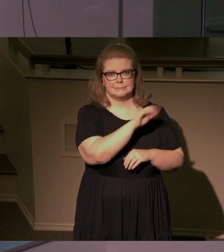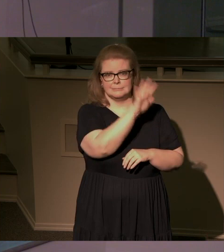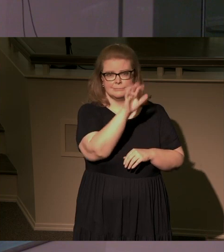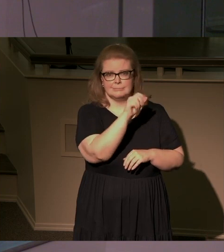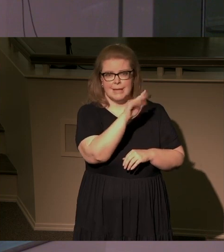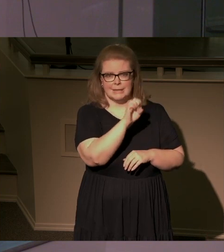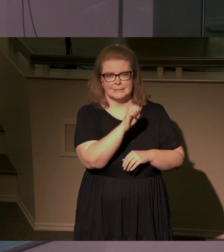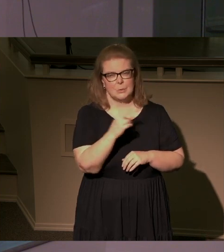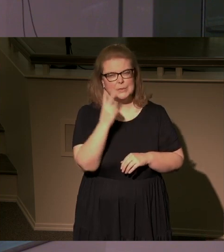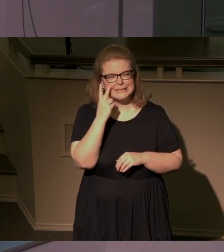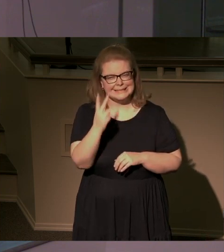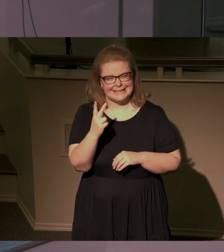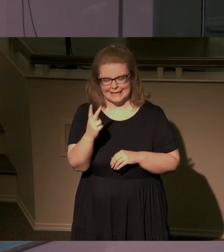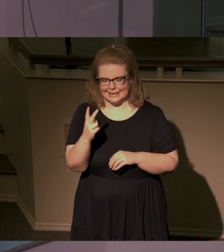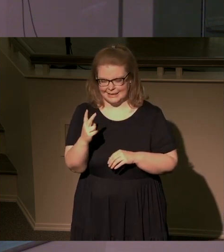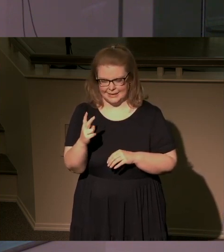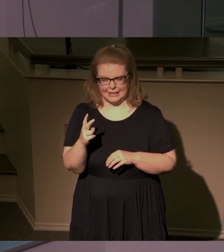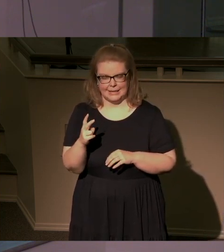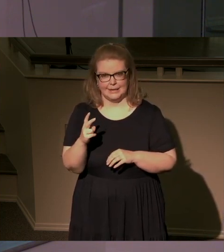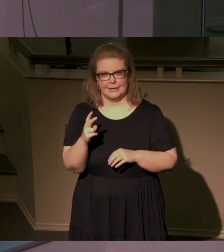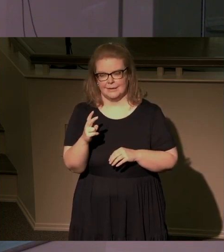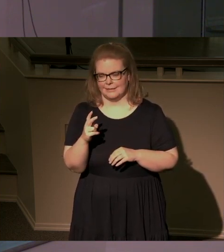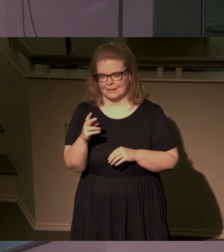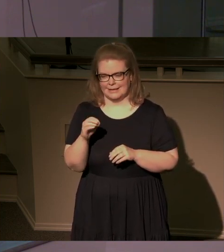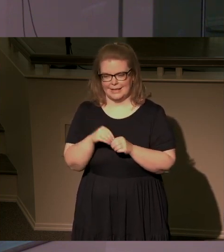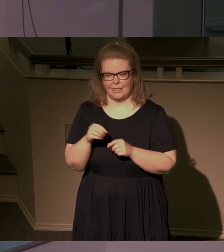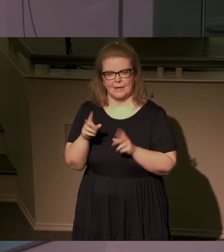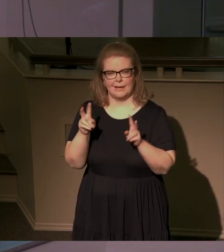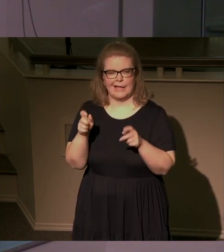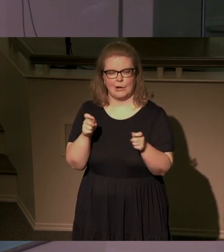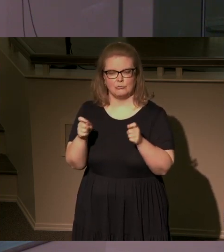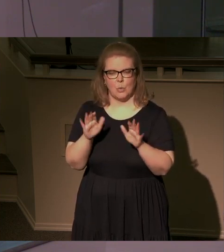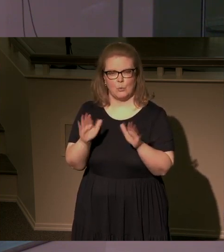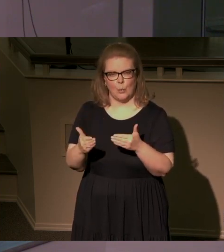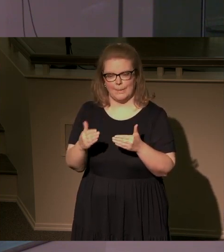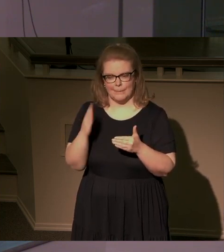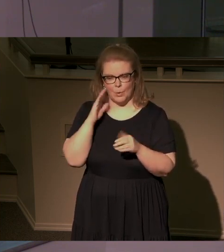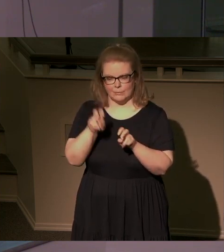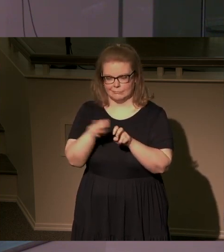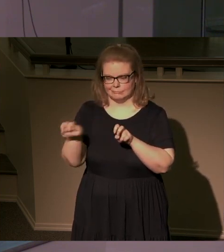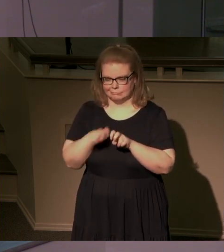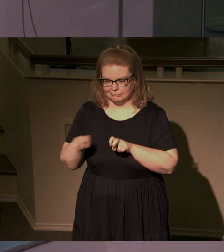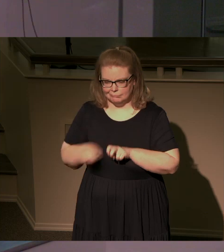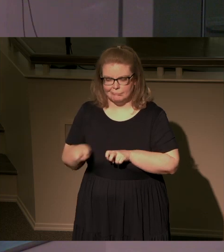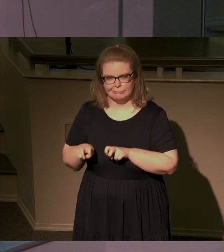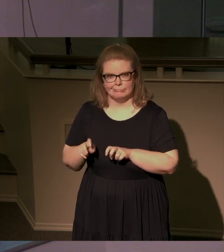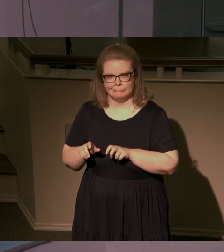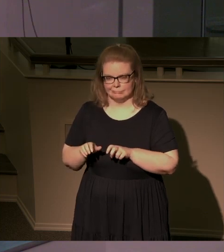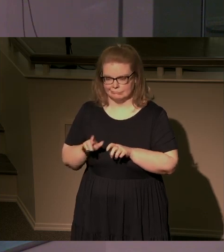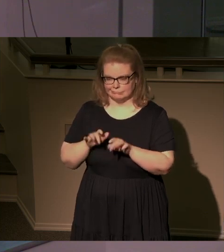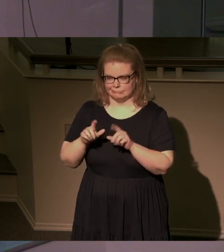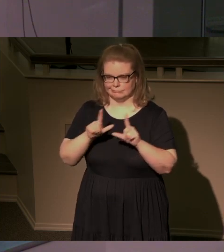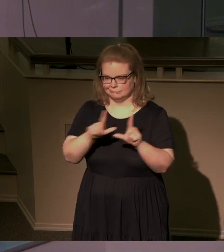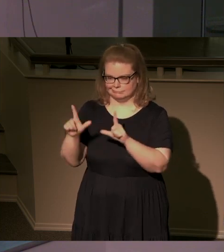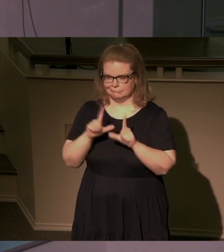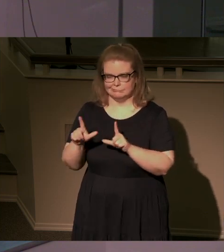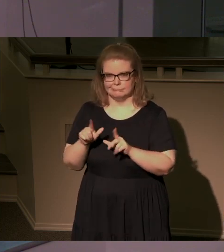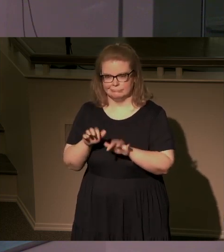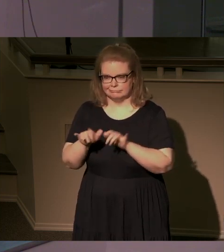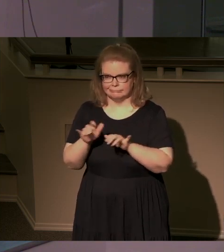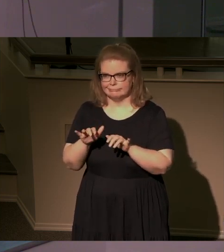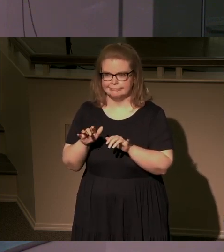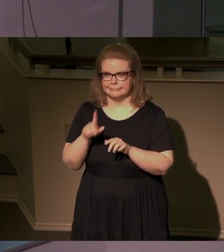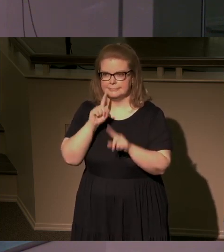control room. In fact, I was in Houston one time, and I got to go in there, really Webster, League City area. I got to go in the control